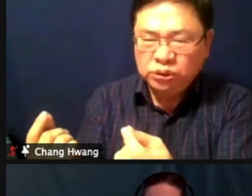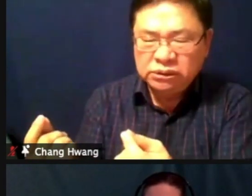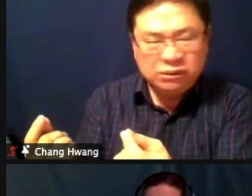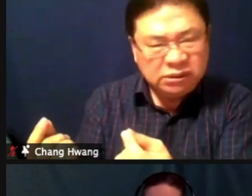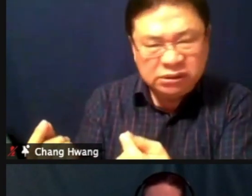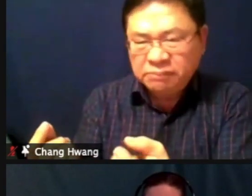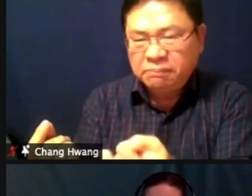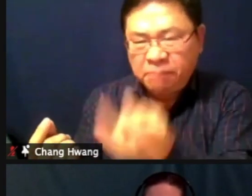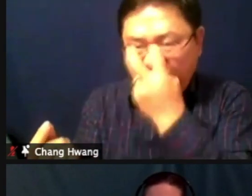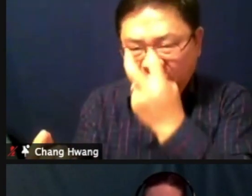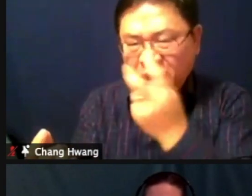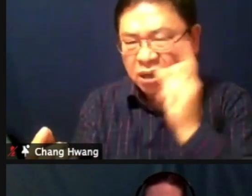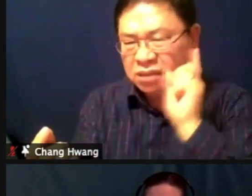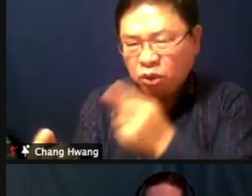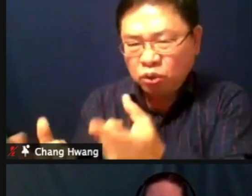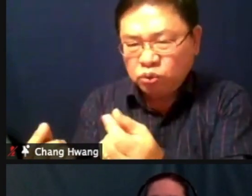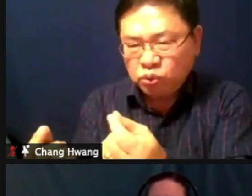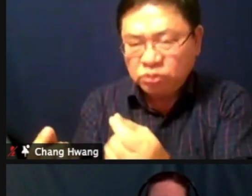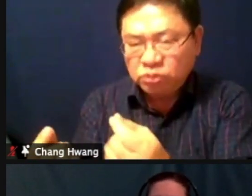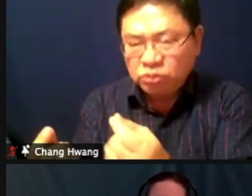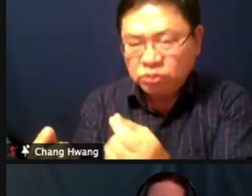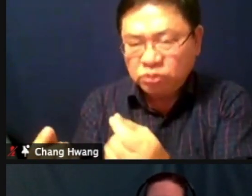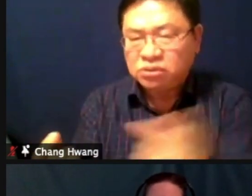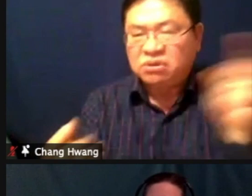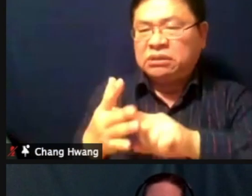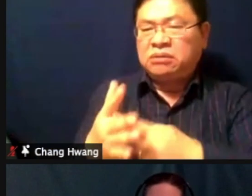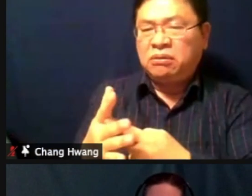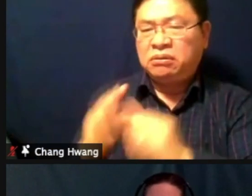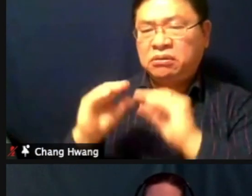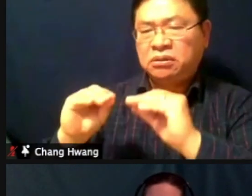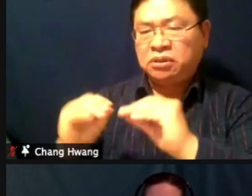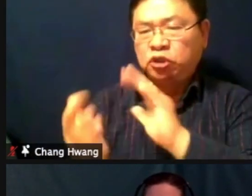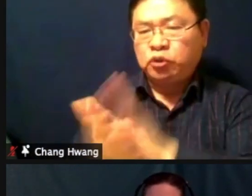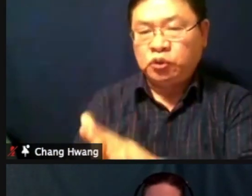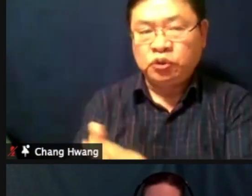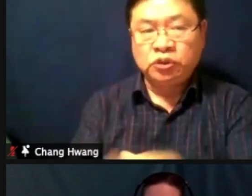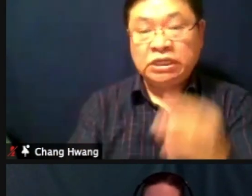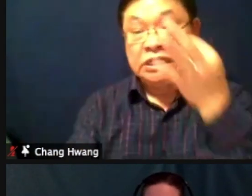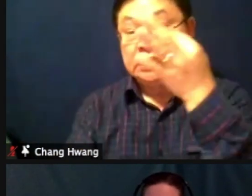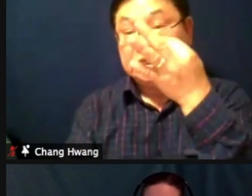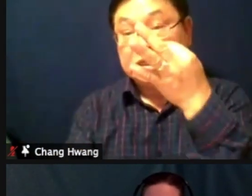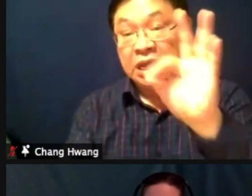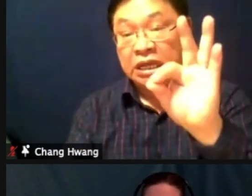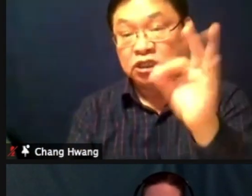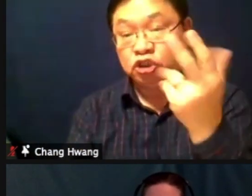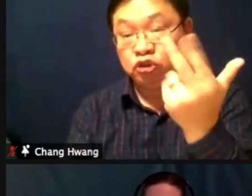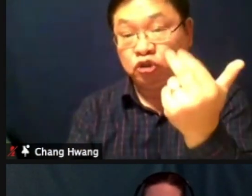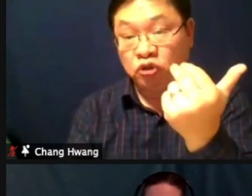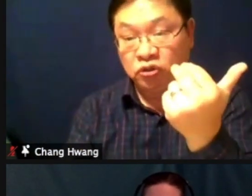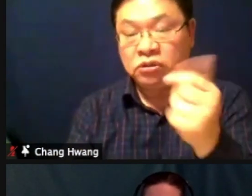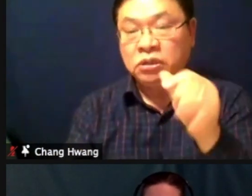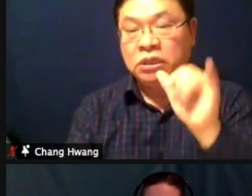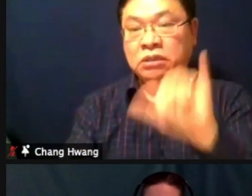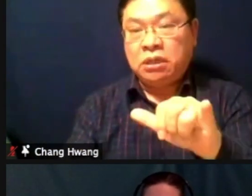to JSW and left. Whether that means that they were blind or they were deaf, whether JSW was prepared